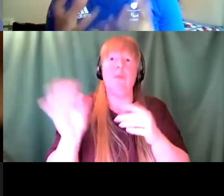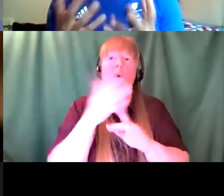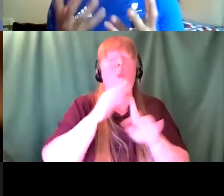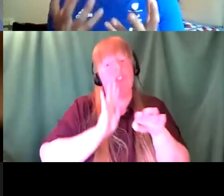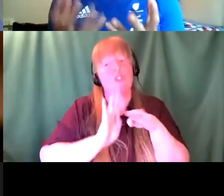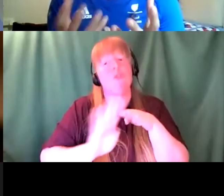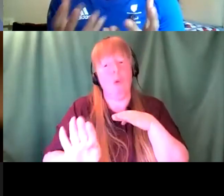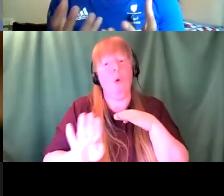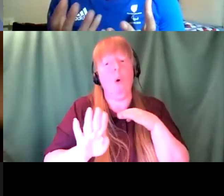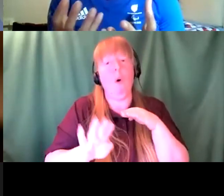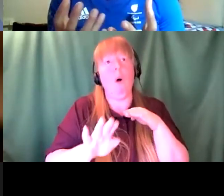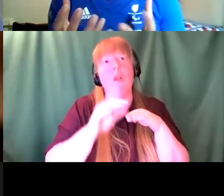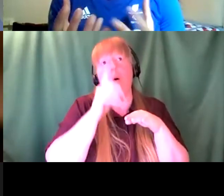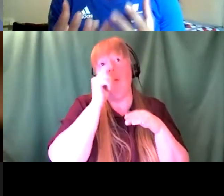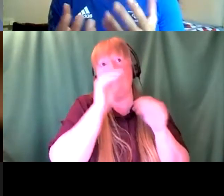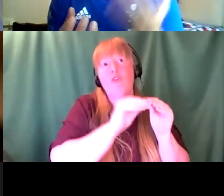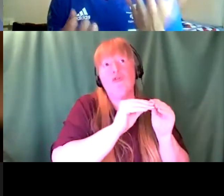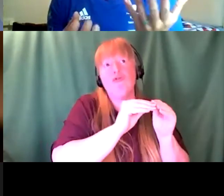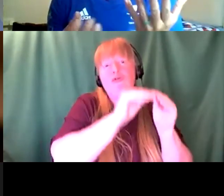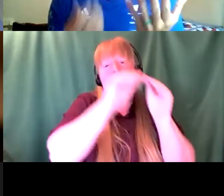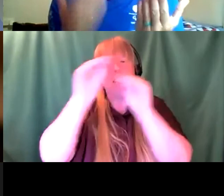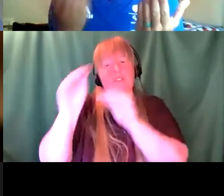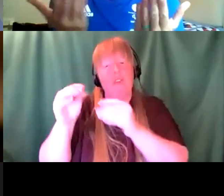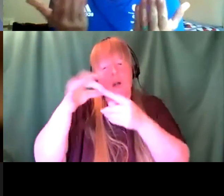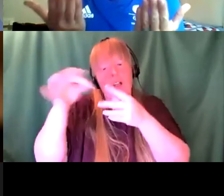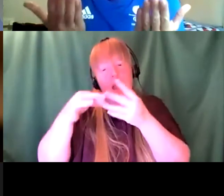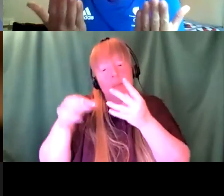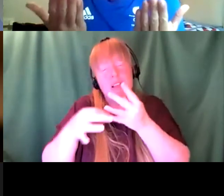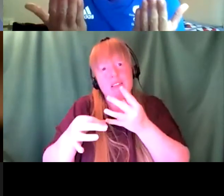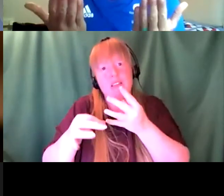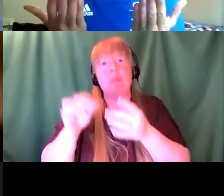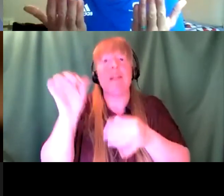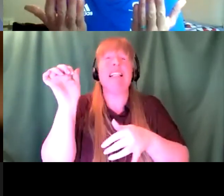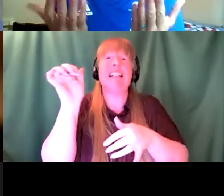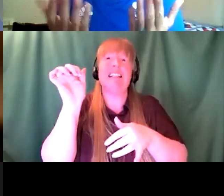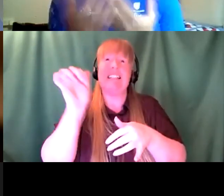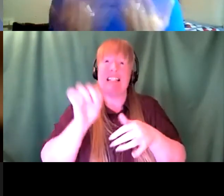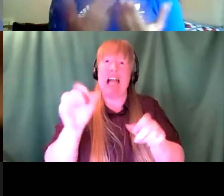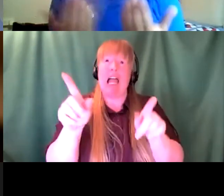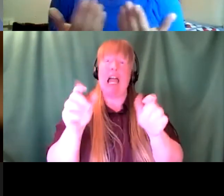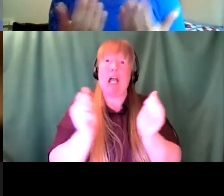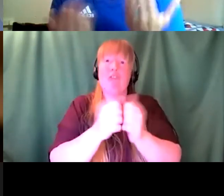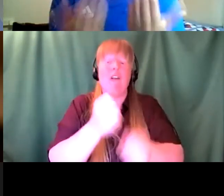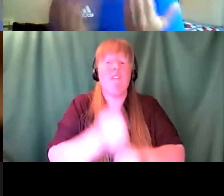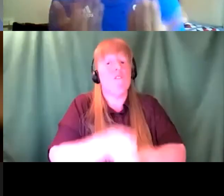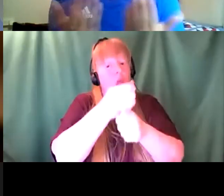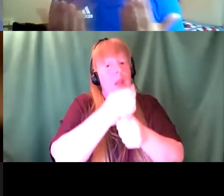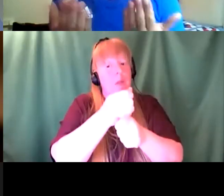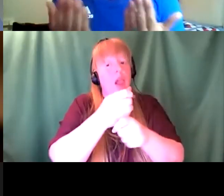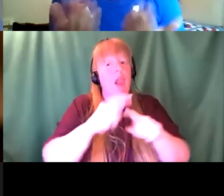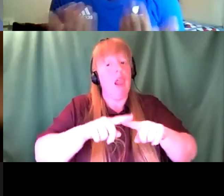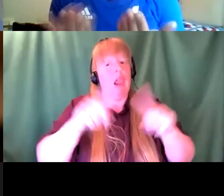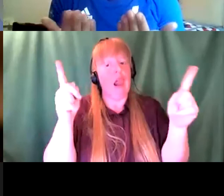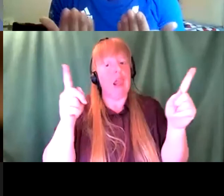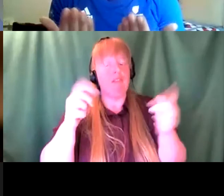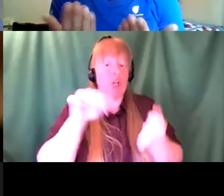the skills as such. Clearly volleyball is very different to canoeing. But there's nothing special about me, and I've managed to do